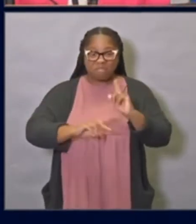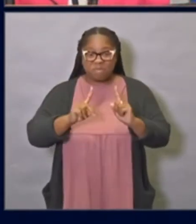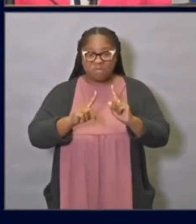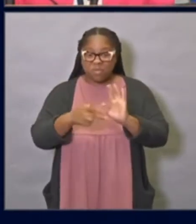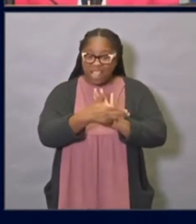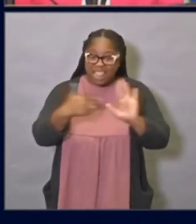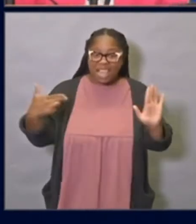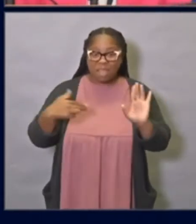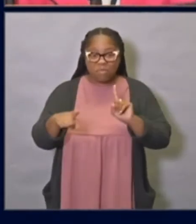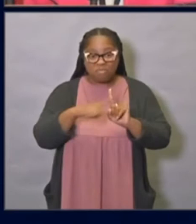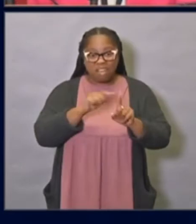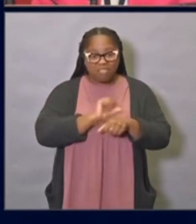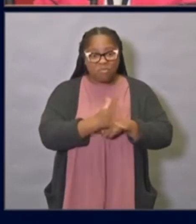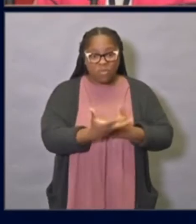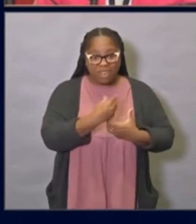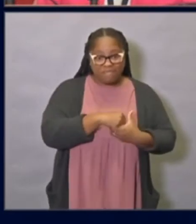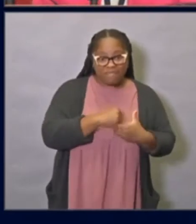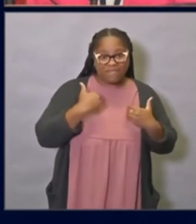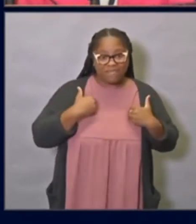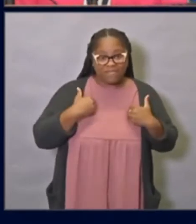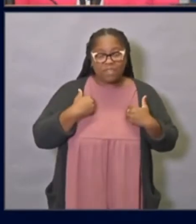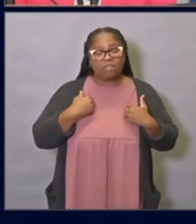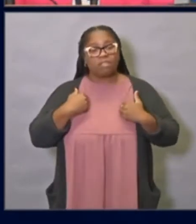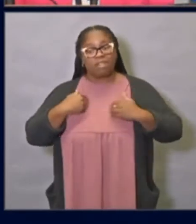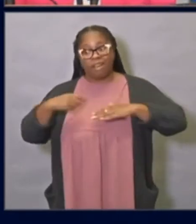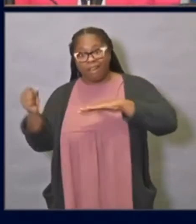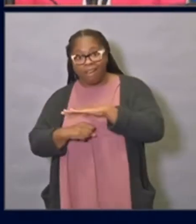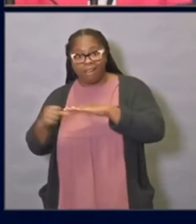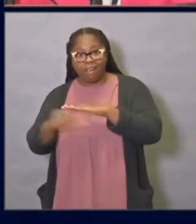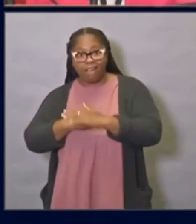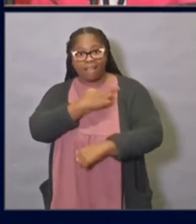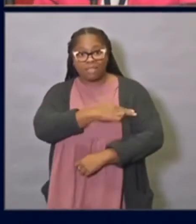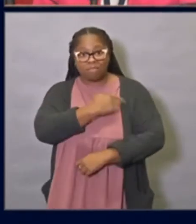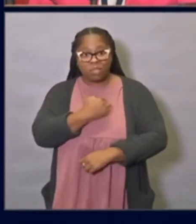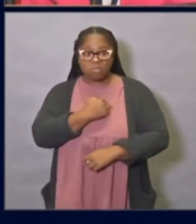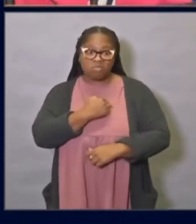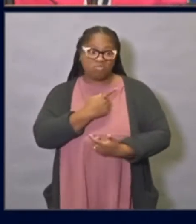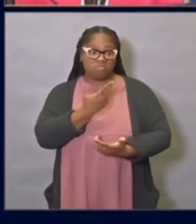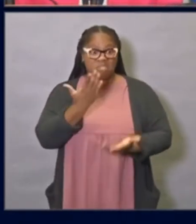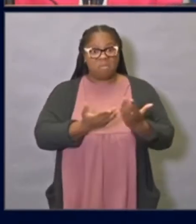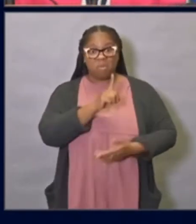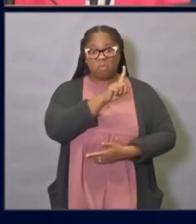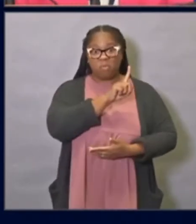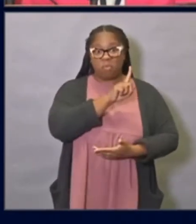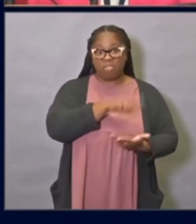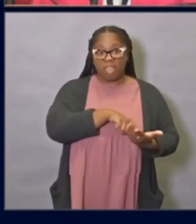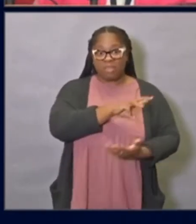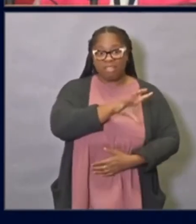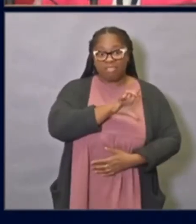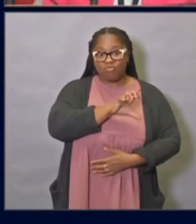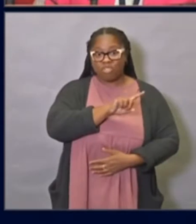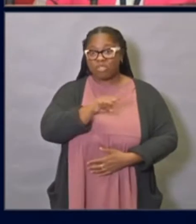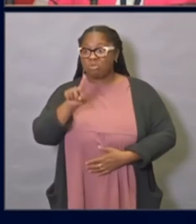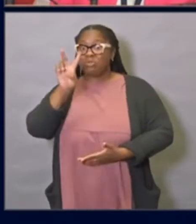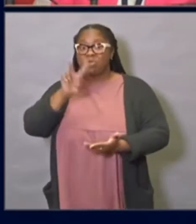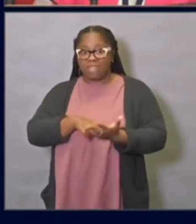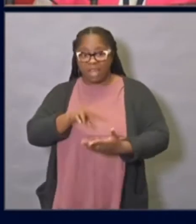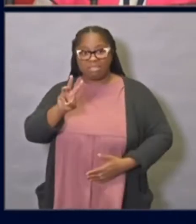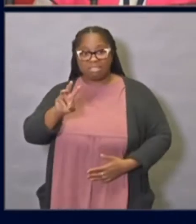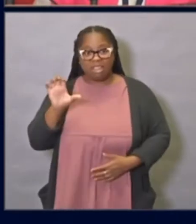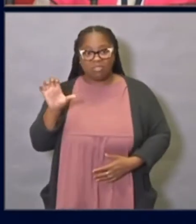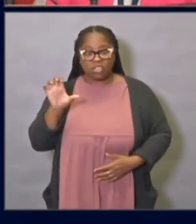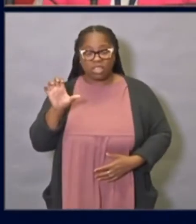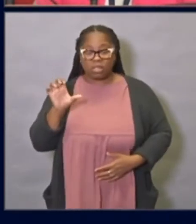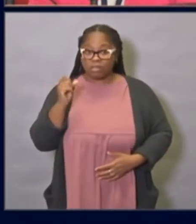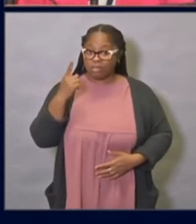and daily hospitalizations could be between 1,600 and 2,600. This is less than 3